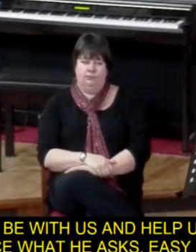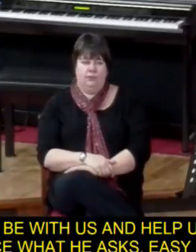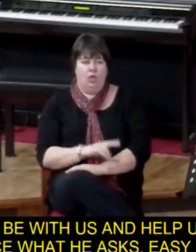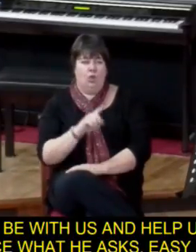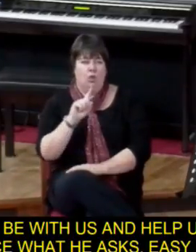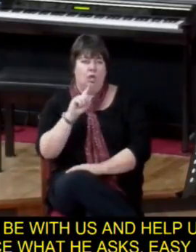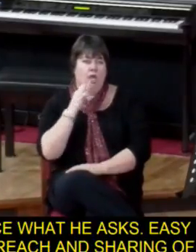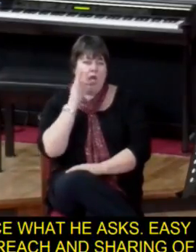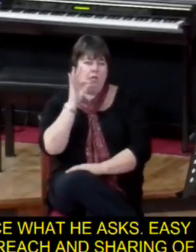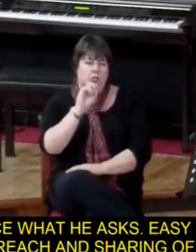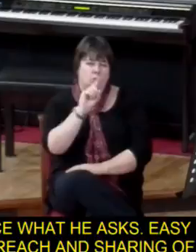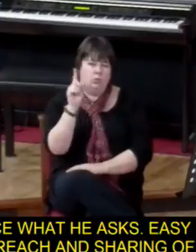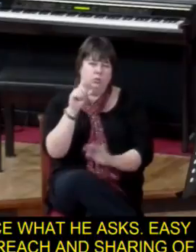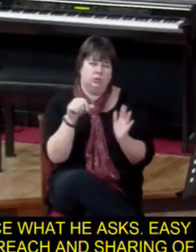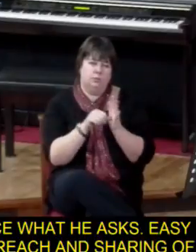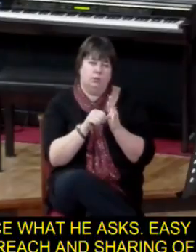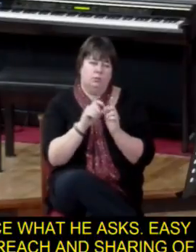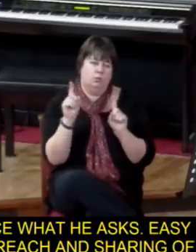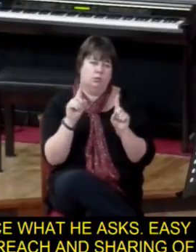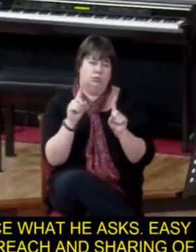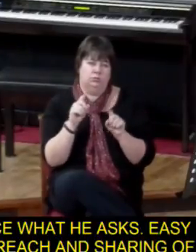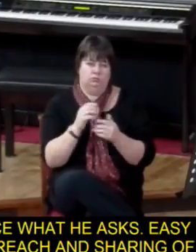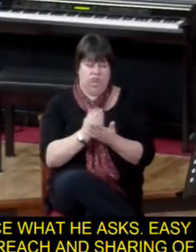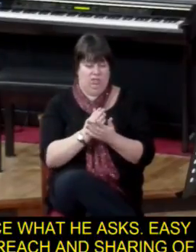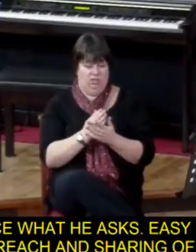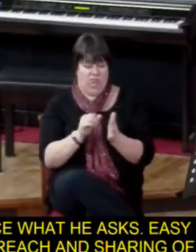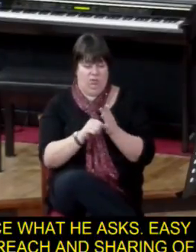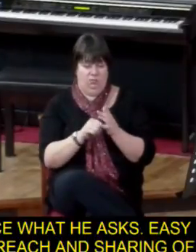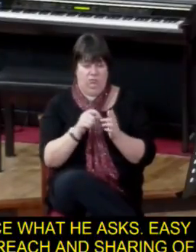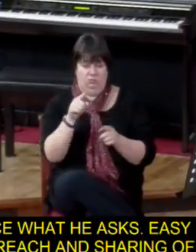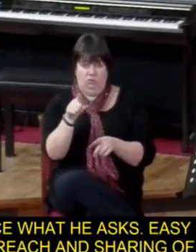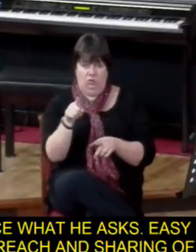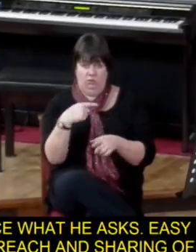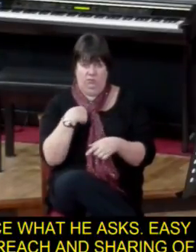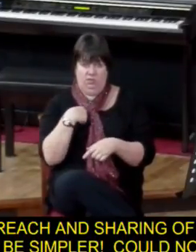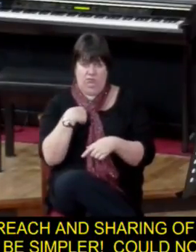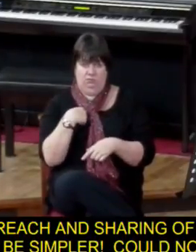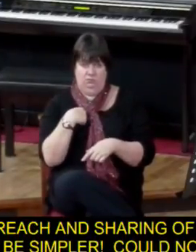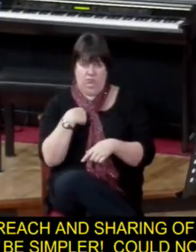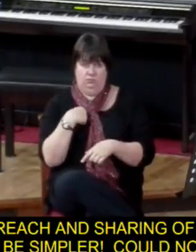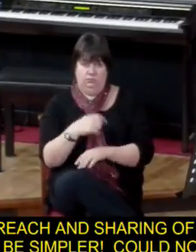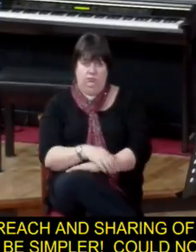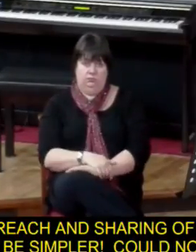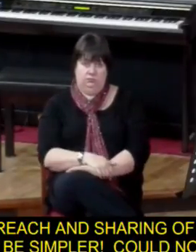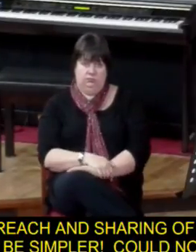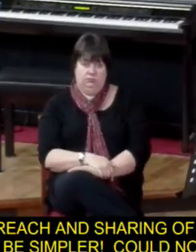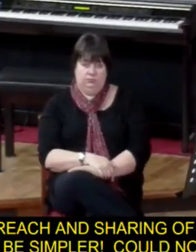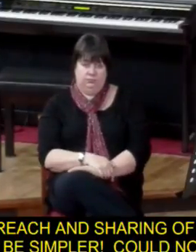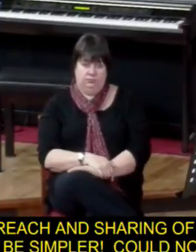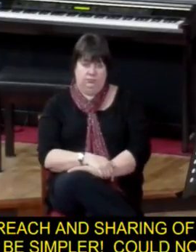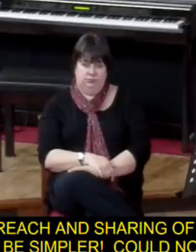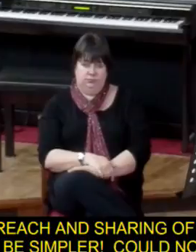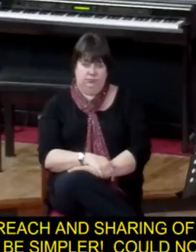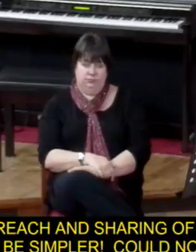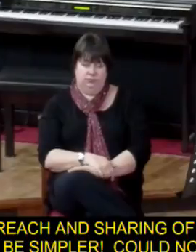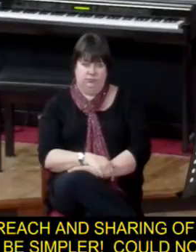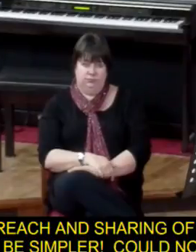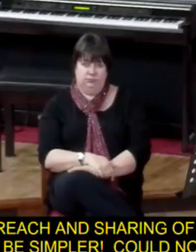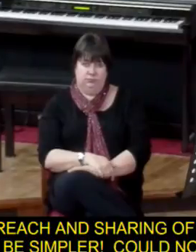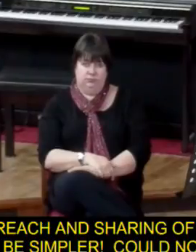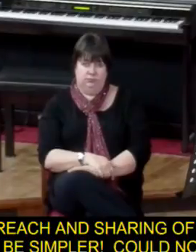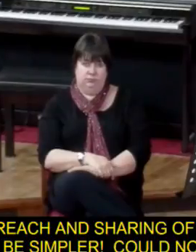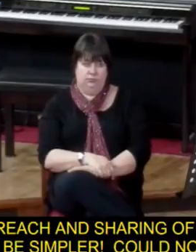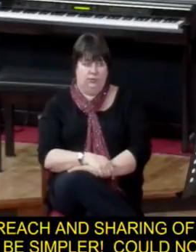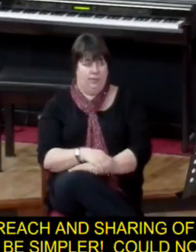Well, actually, the problem's you and me. A lot of the time, the problem's you and me. A